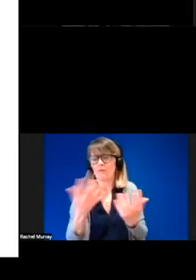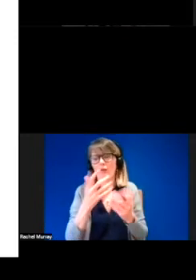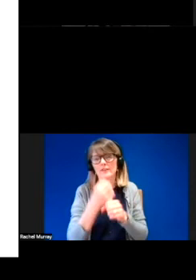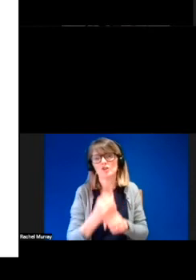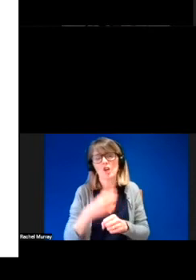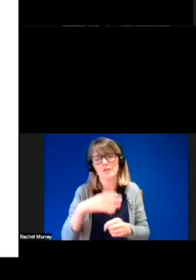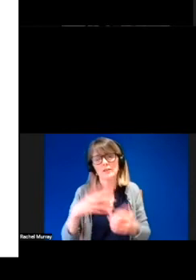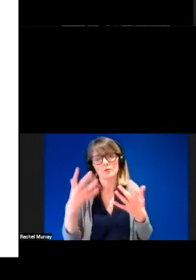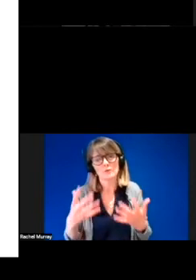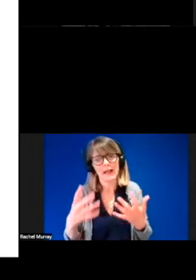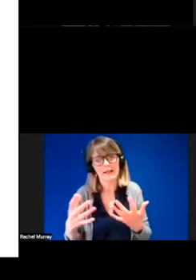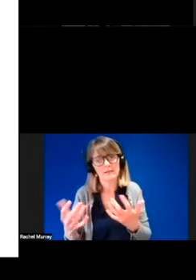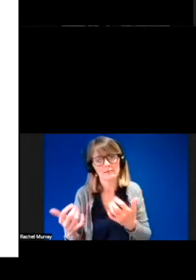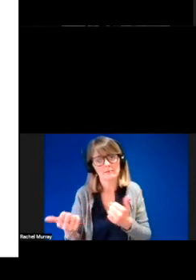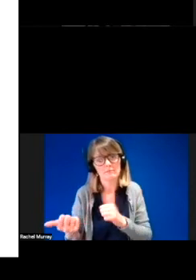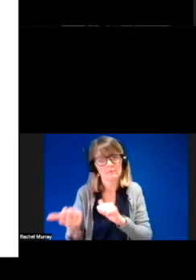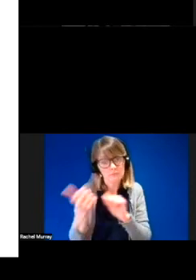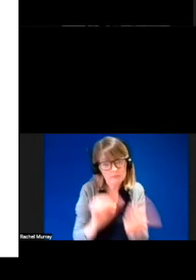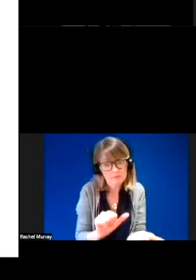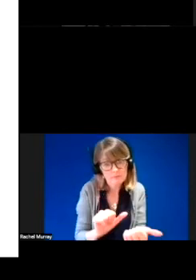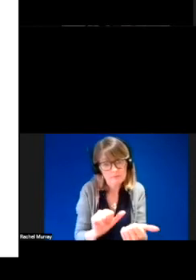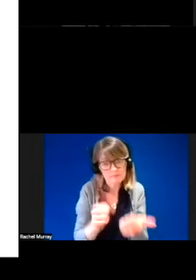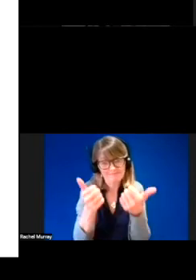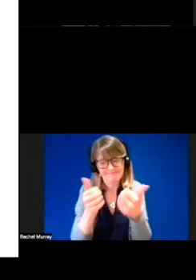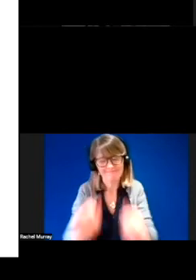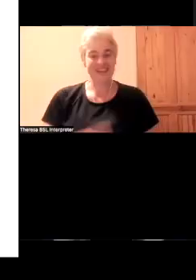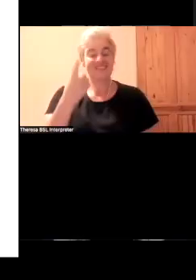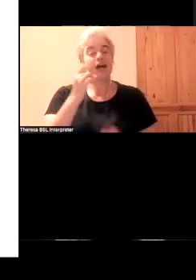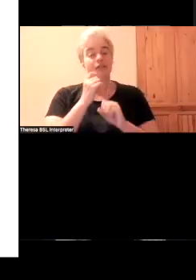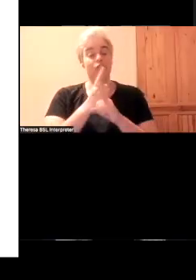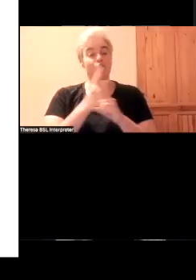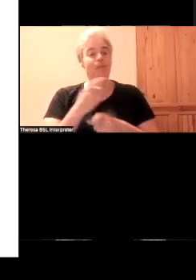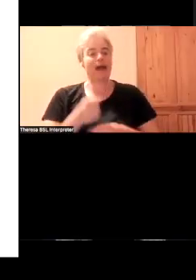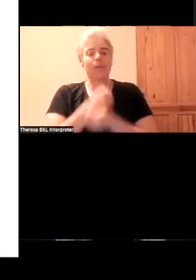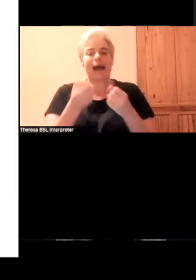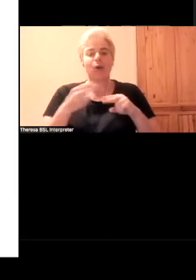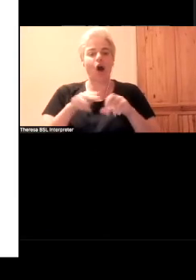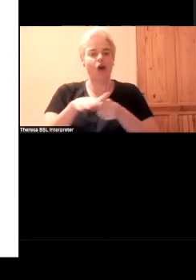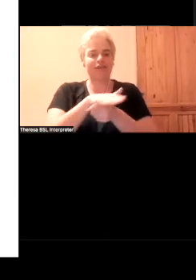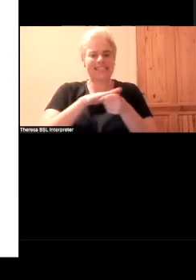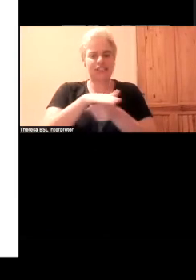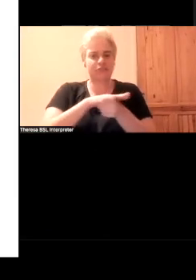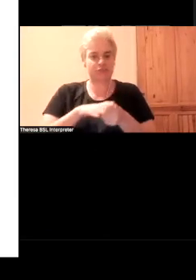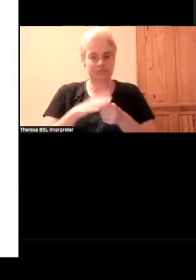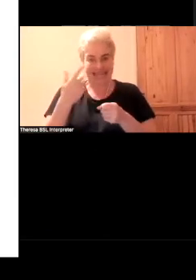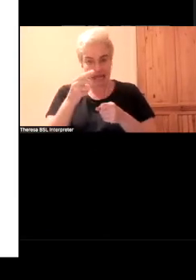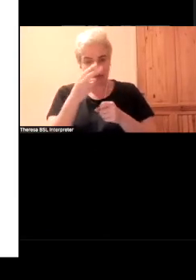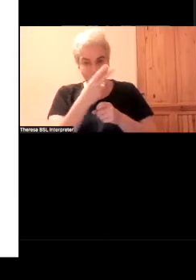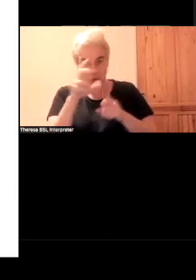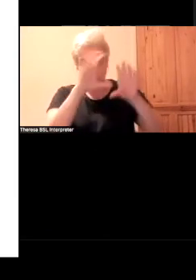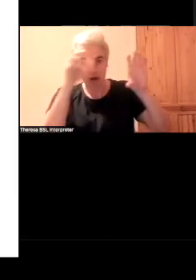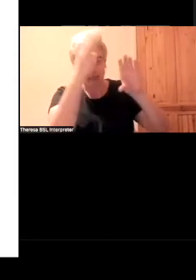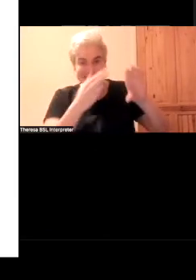Firstly, the power of circumstance. Here we have two artistic depictions of